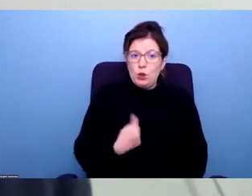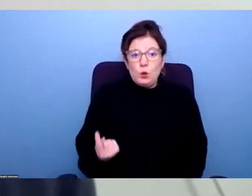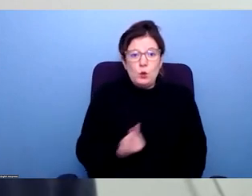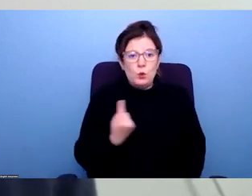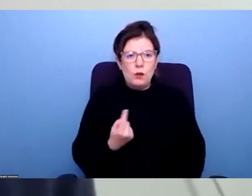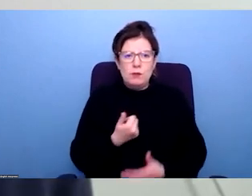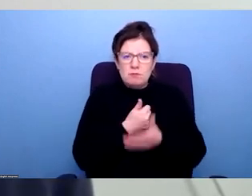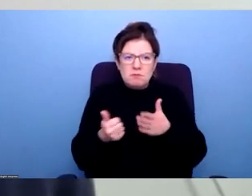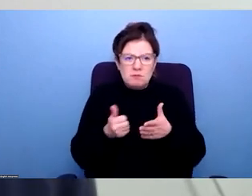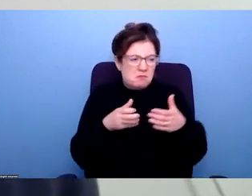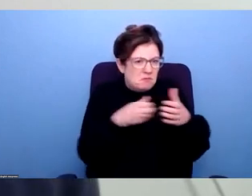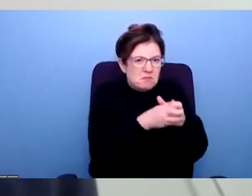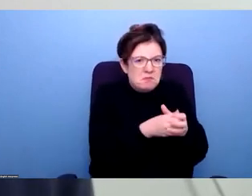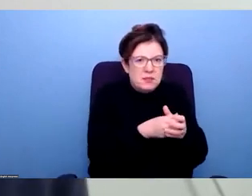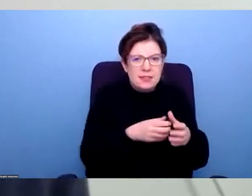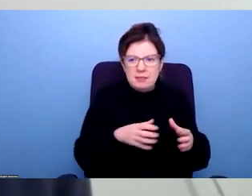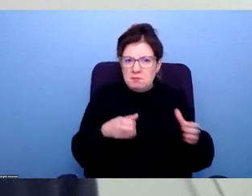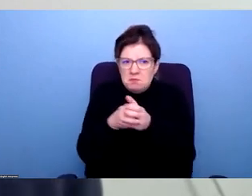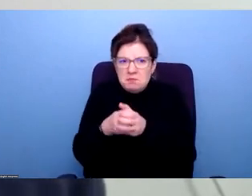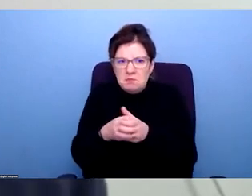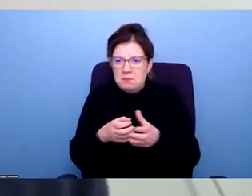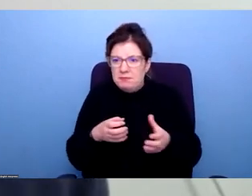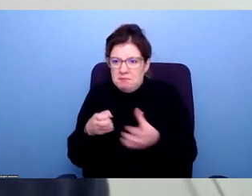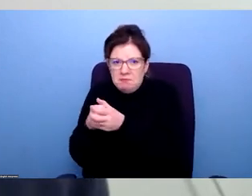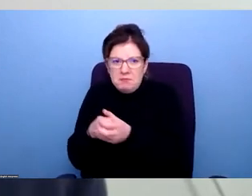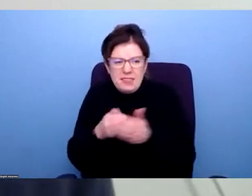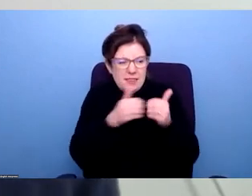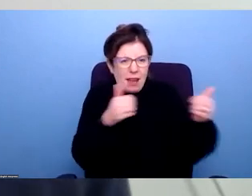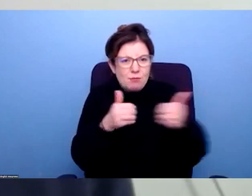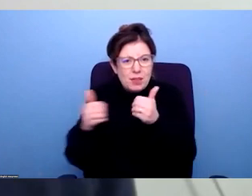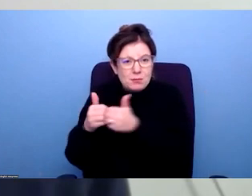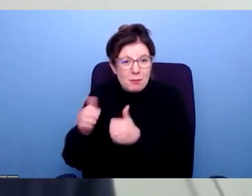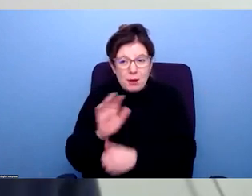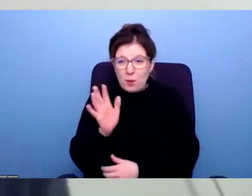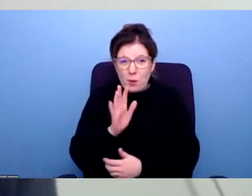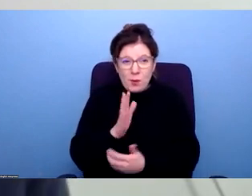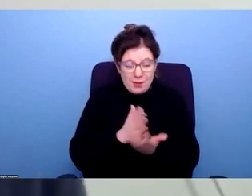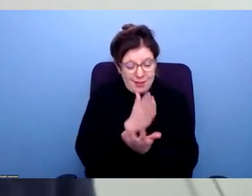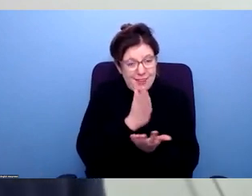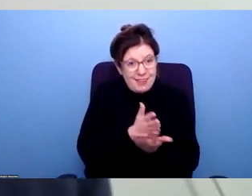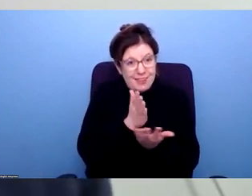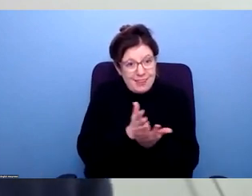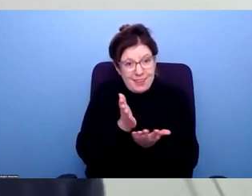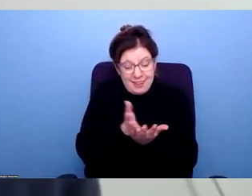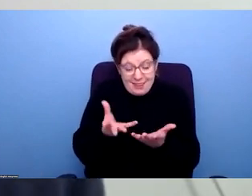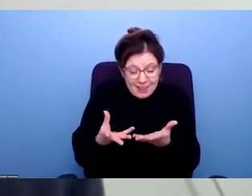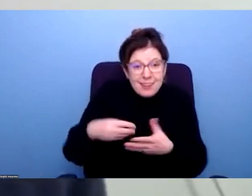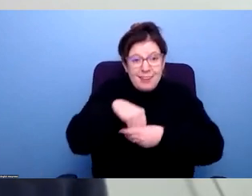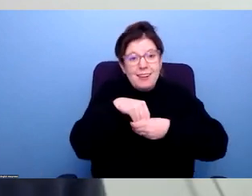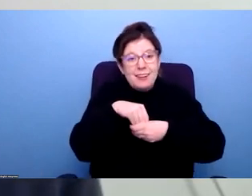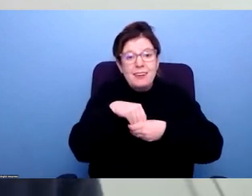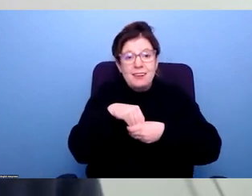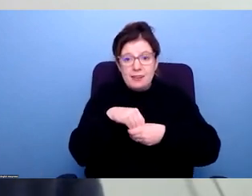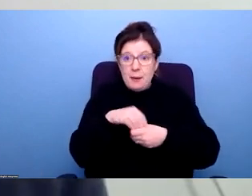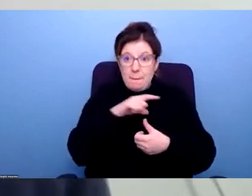compartmentalize people into so many different boxes when actually the intersects are really important and the kind of added inequality that